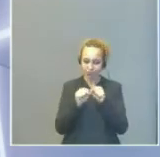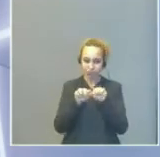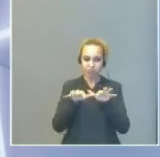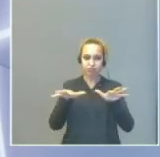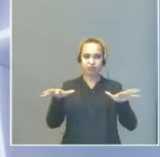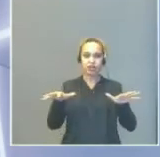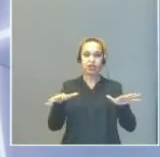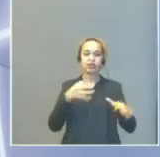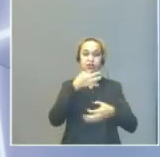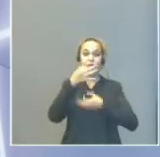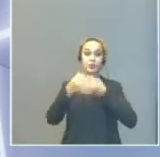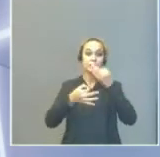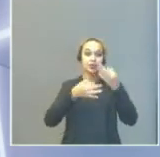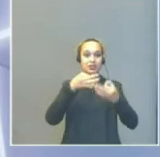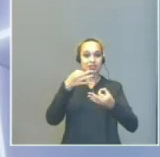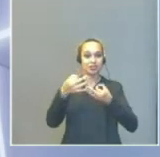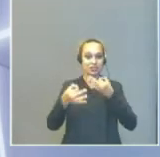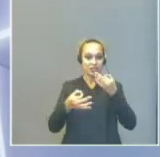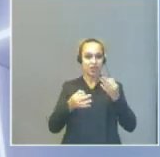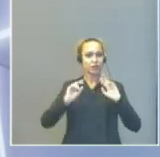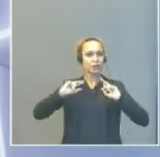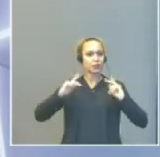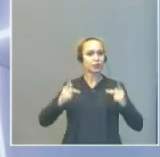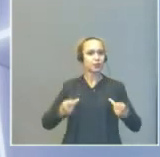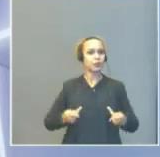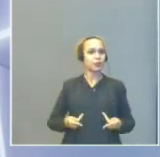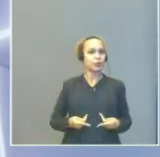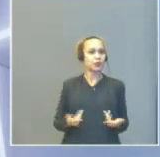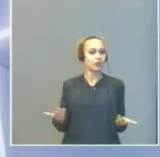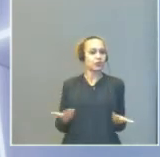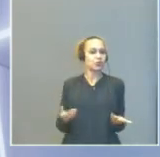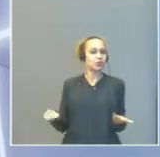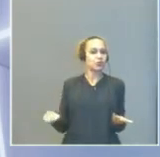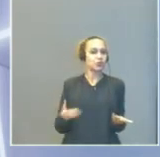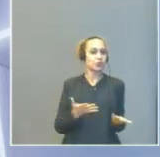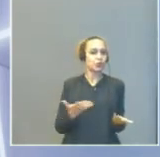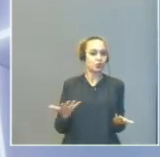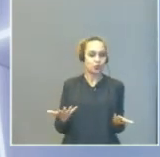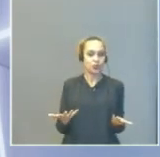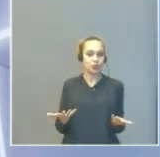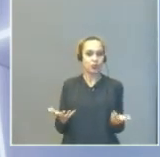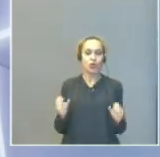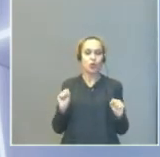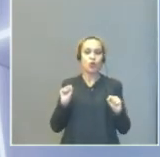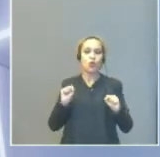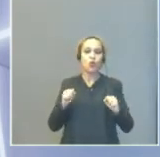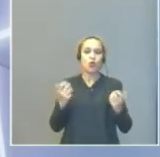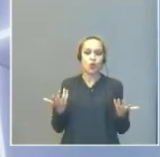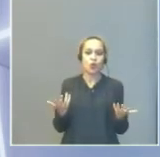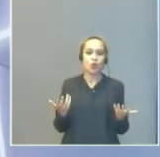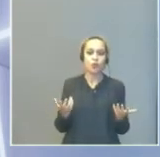might want to be heard? How do we sit in an alien planet and listen? How do we